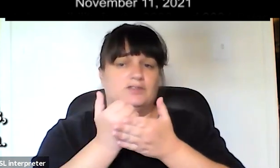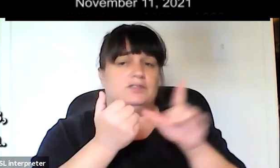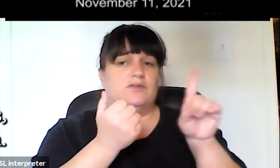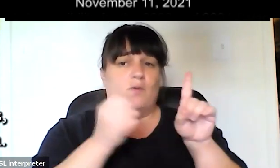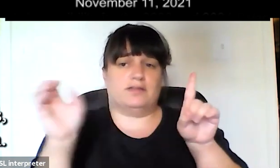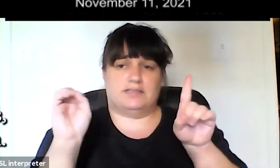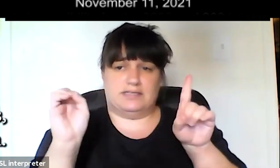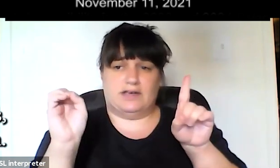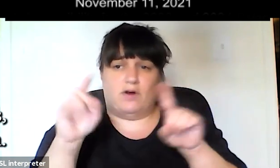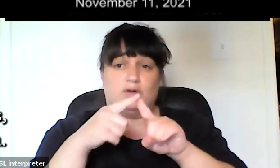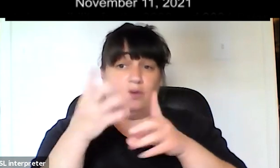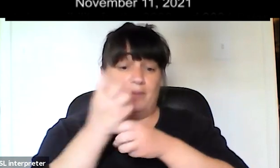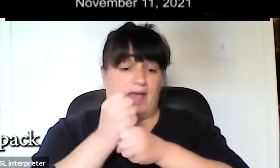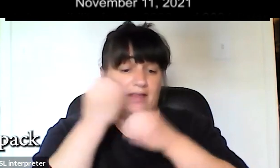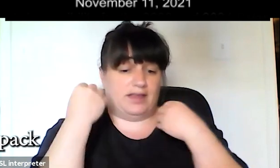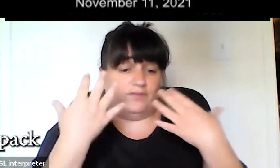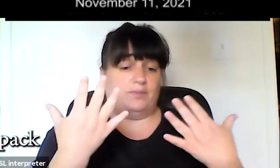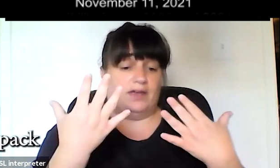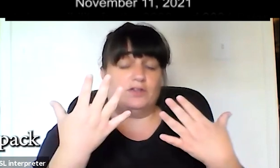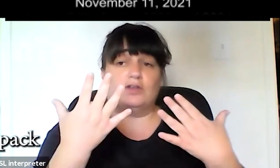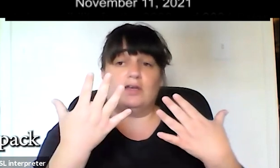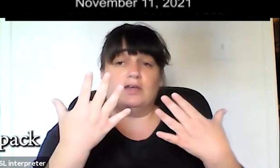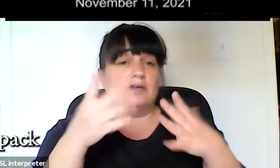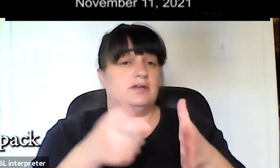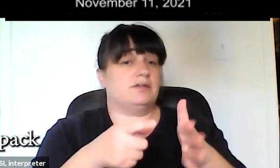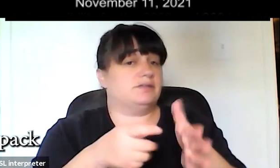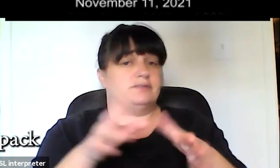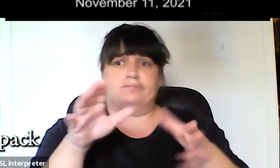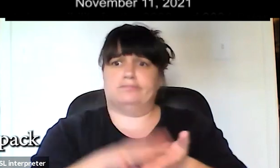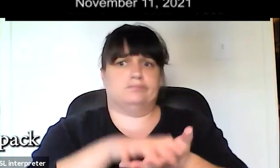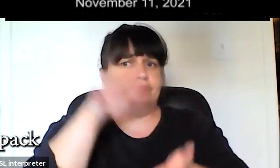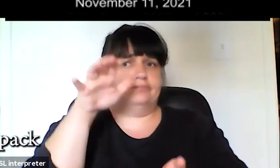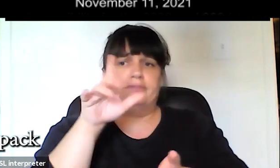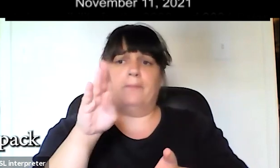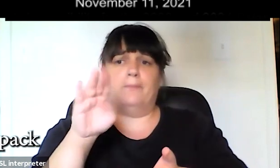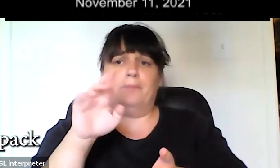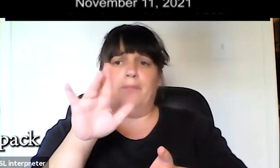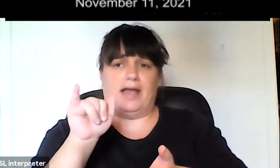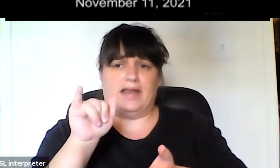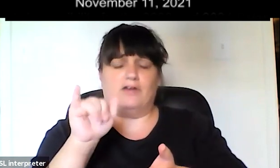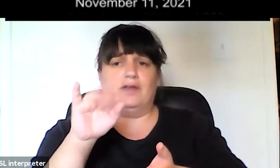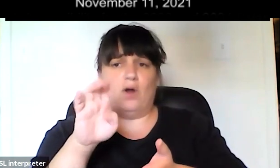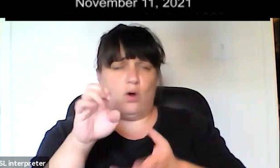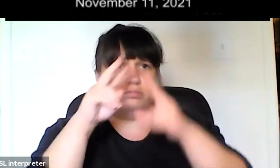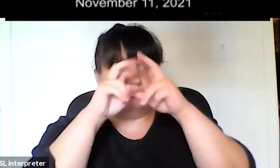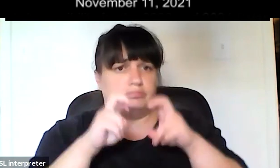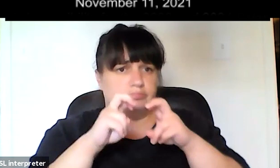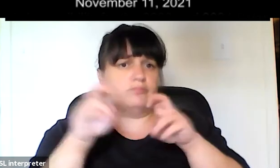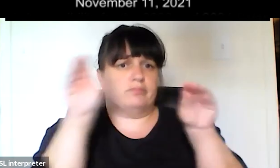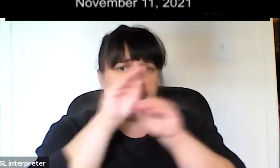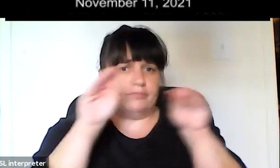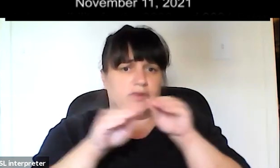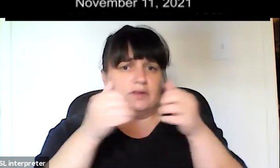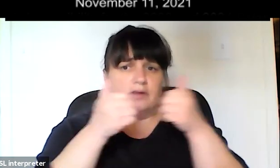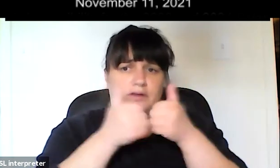zeros, right? When we get that information, it is essentially just a suitcase of binary code that we then have to unpack and do something